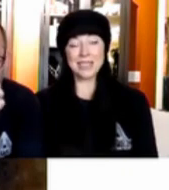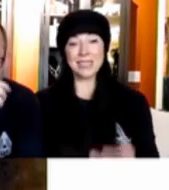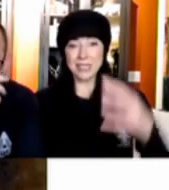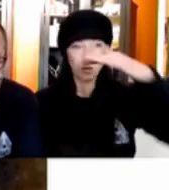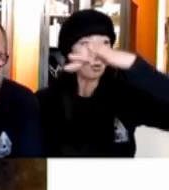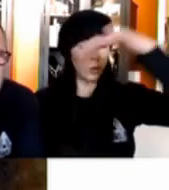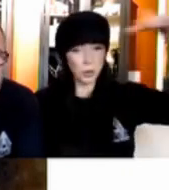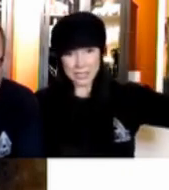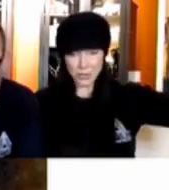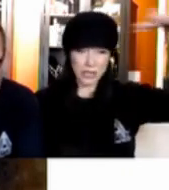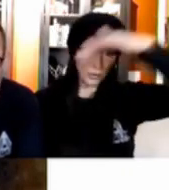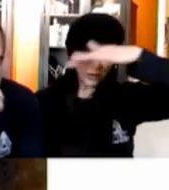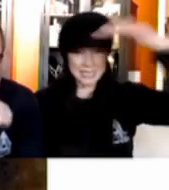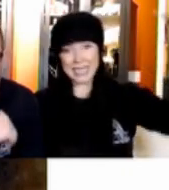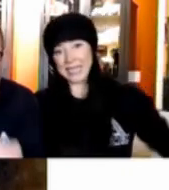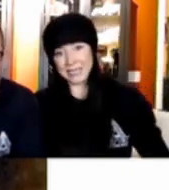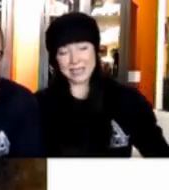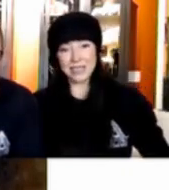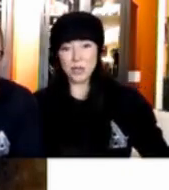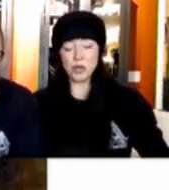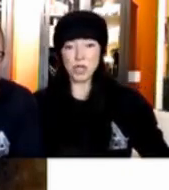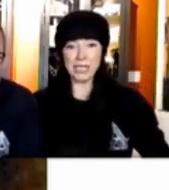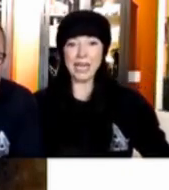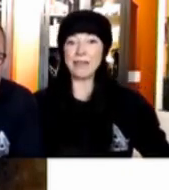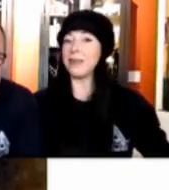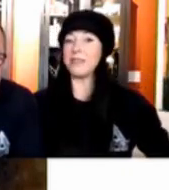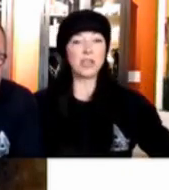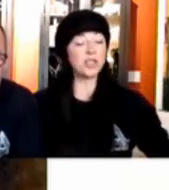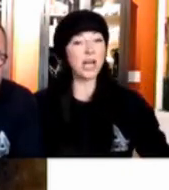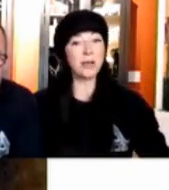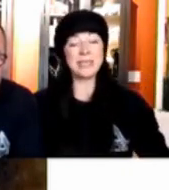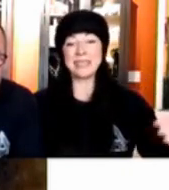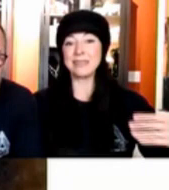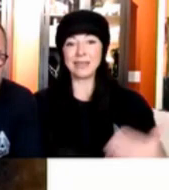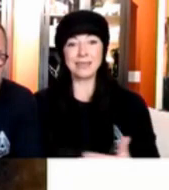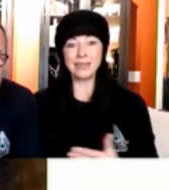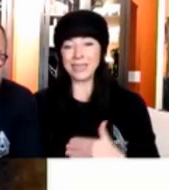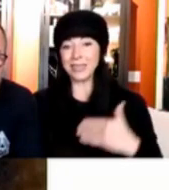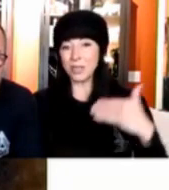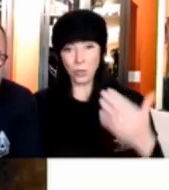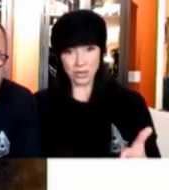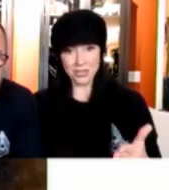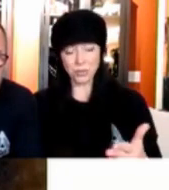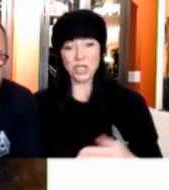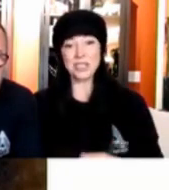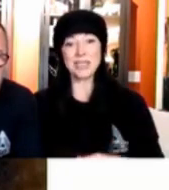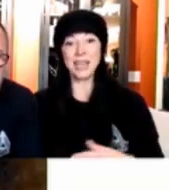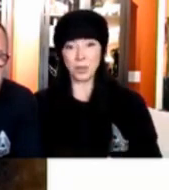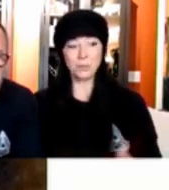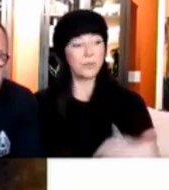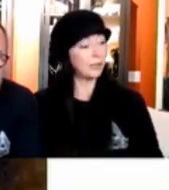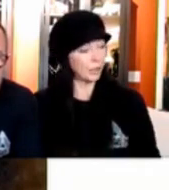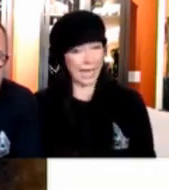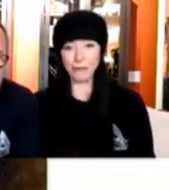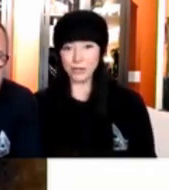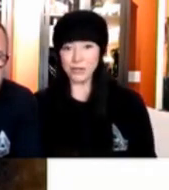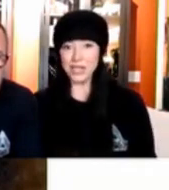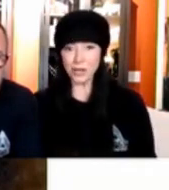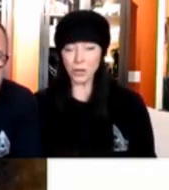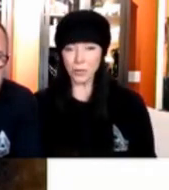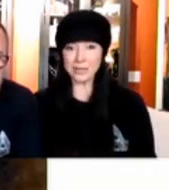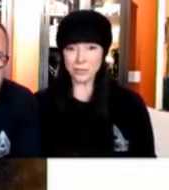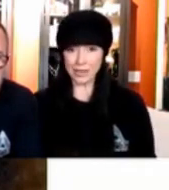that is the oldest kids usually. And their job is exactly like yours, which is to help look